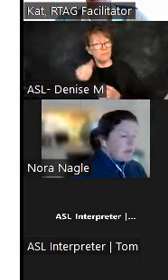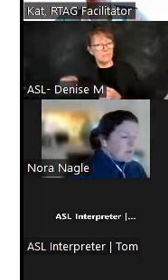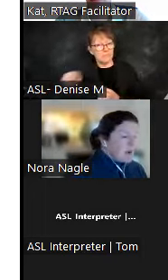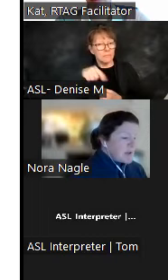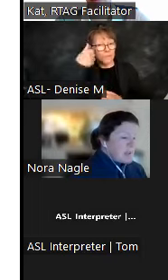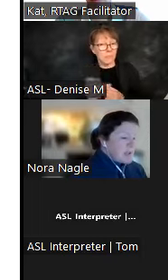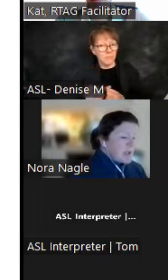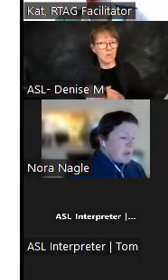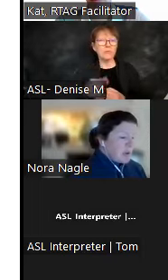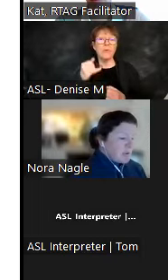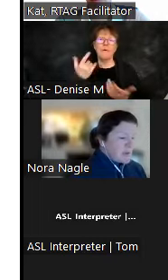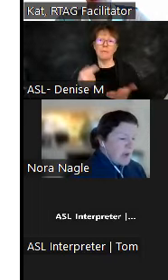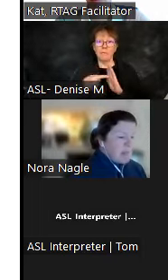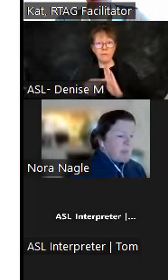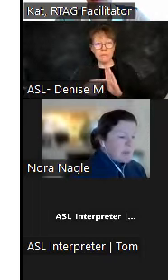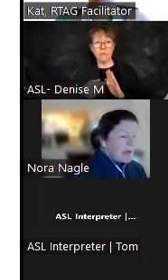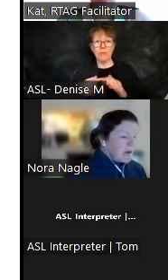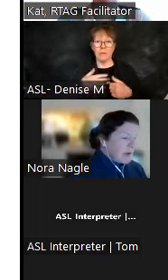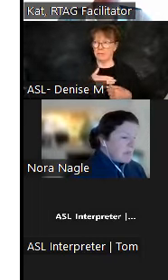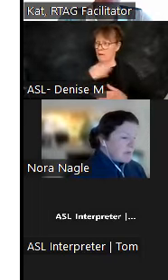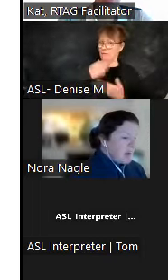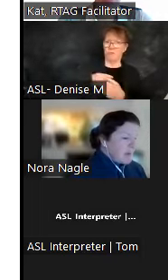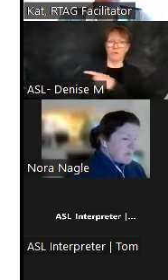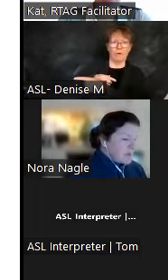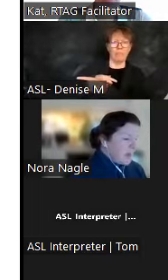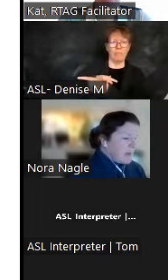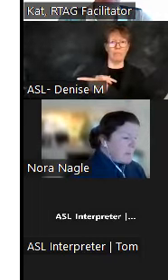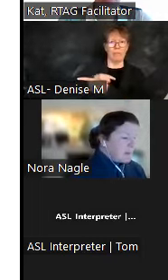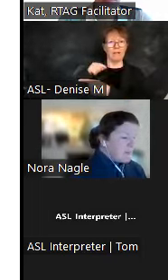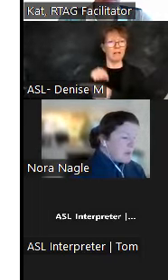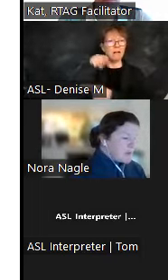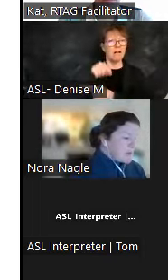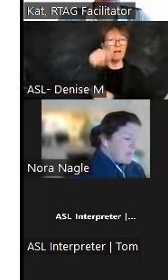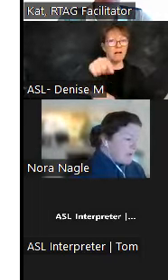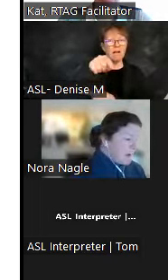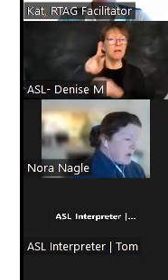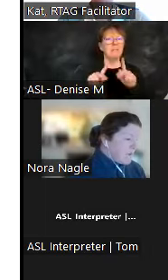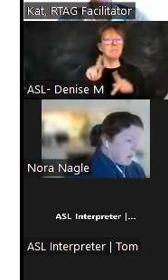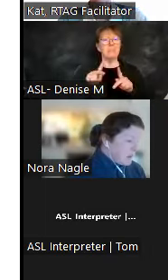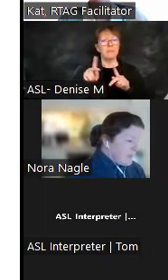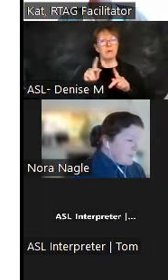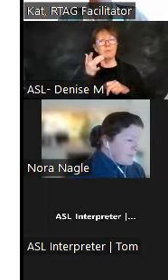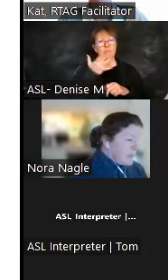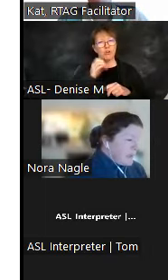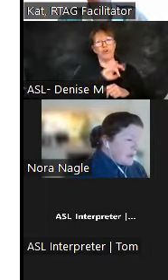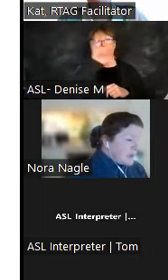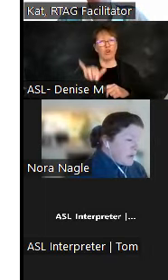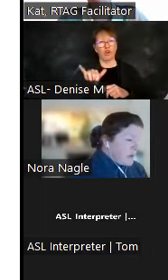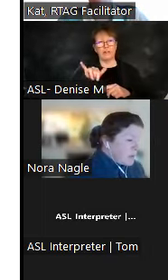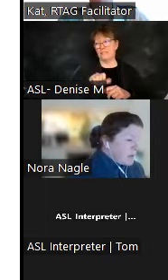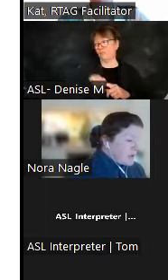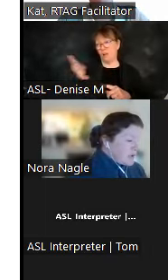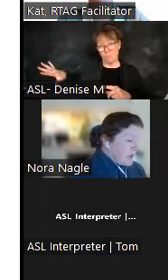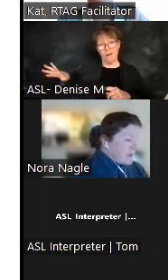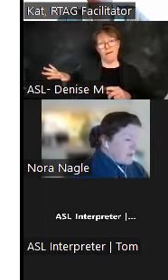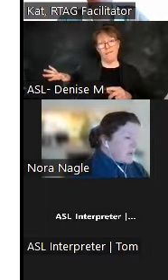in close proximity to their own stop, but they're a couple of drop-offs away, people have requested to be dropped off early. And so